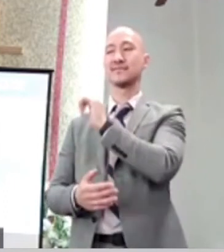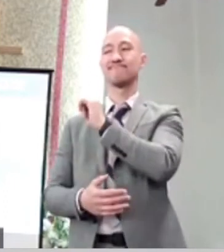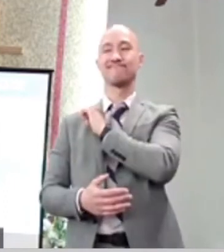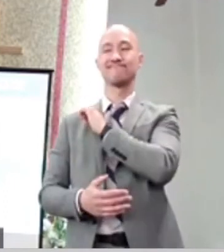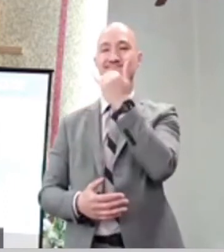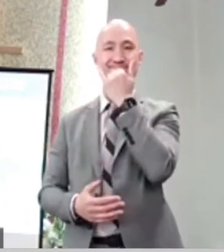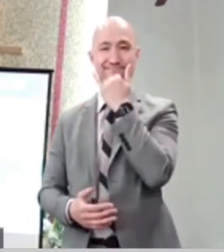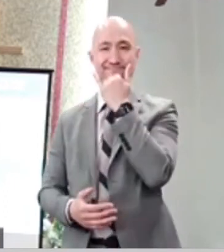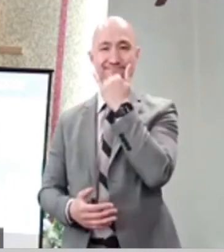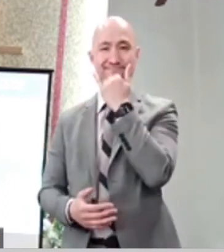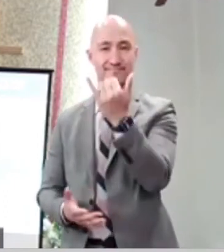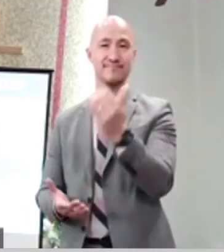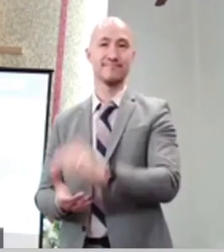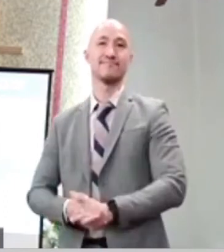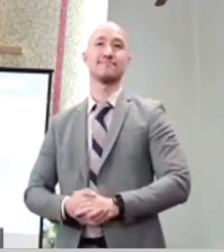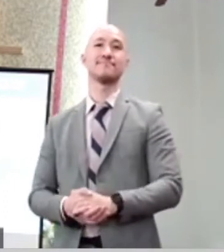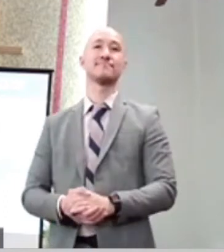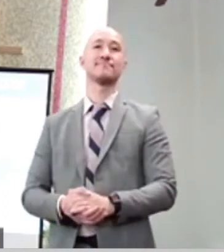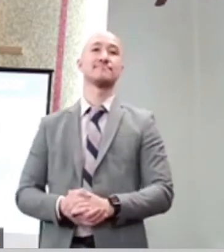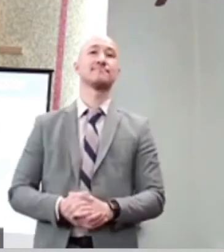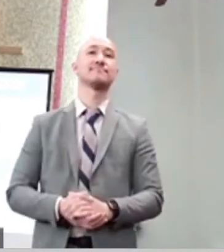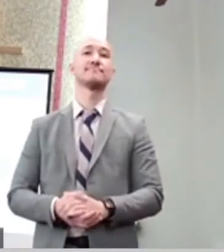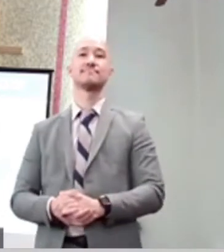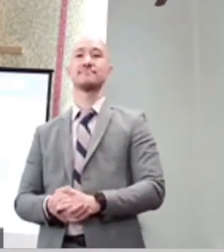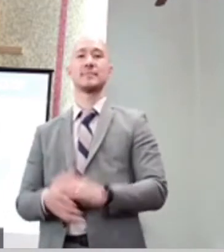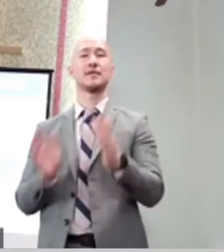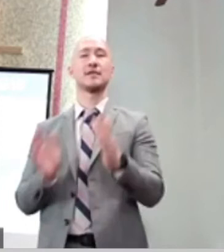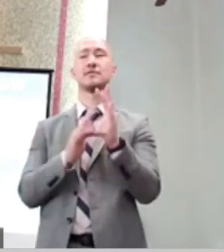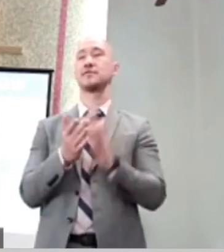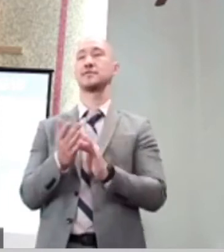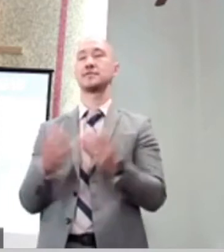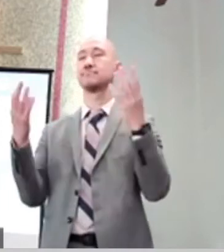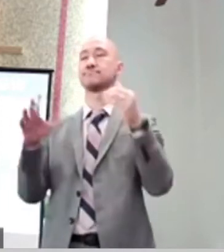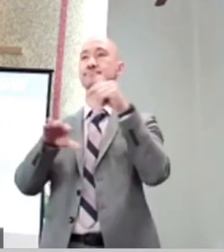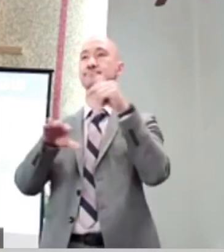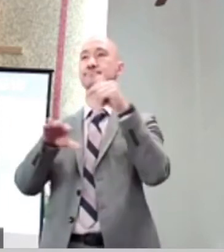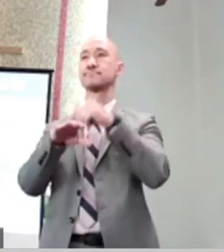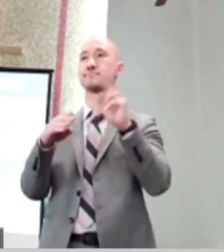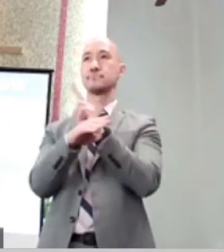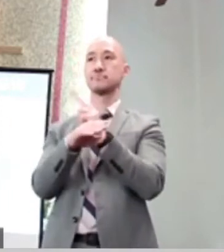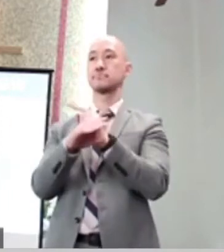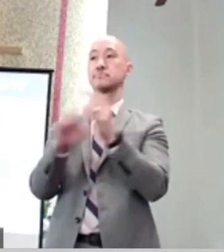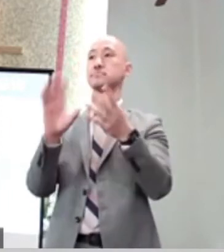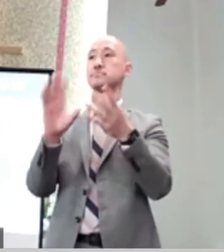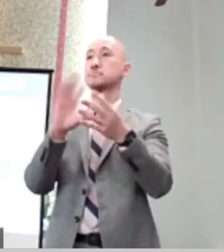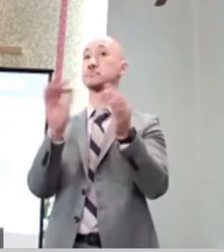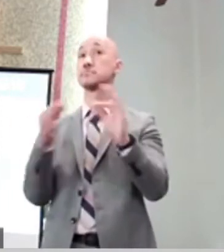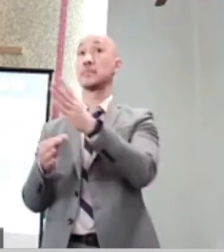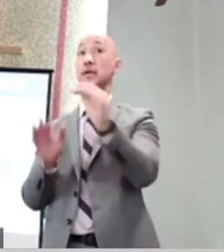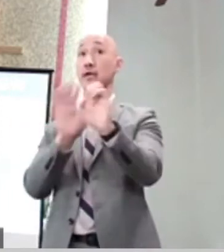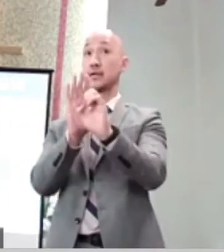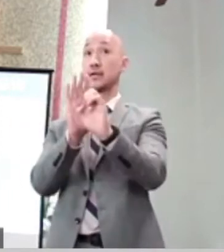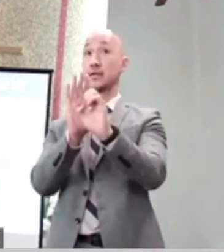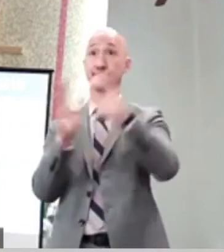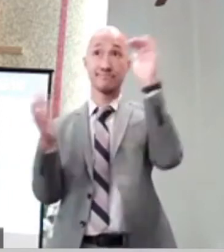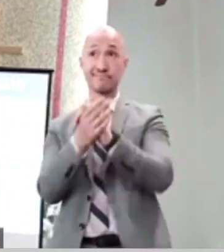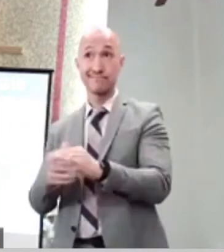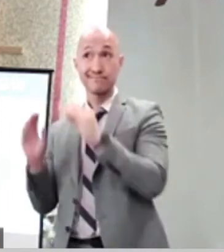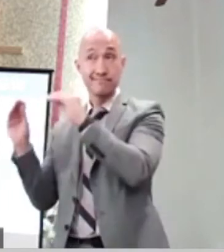used wedding and marriage analogies when speaking of his relationship with people and his relationship with God.